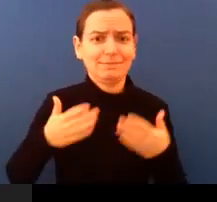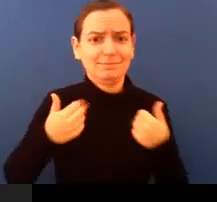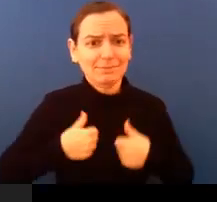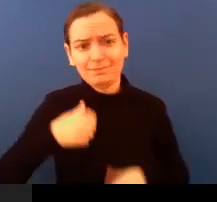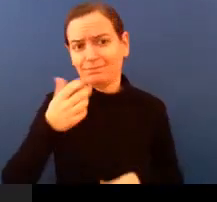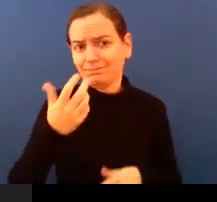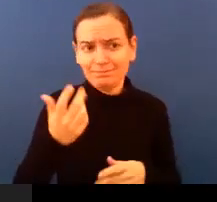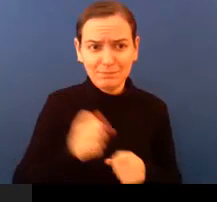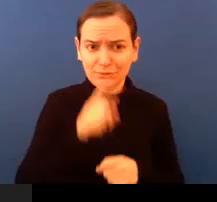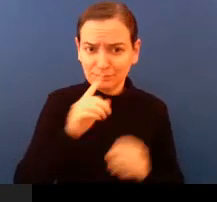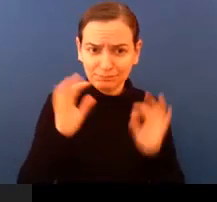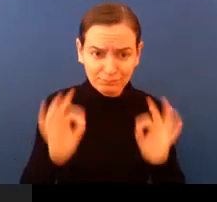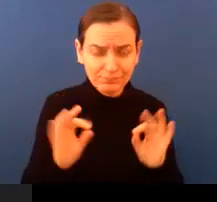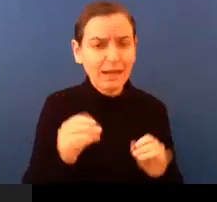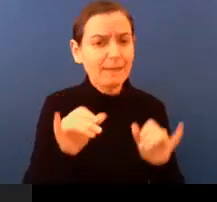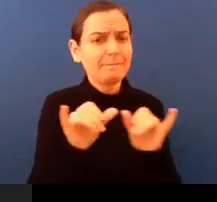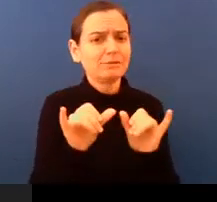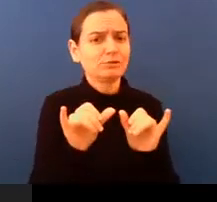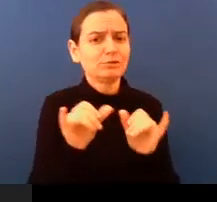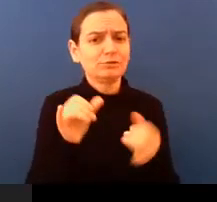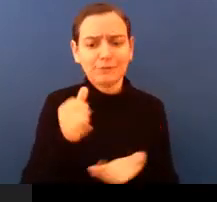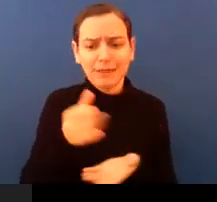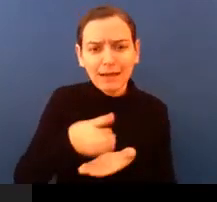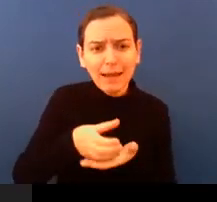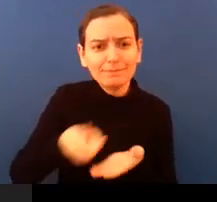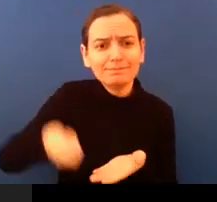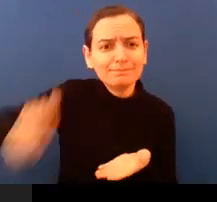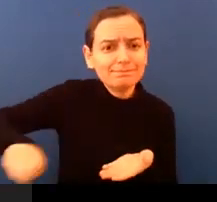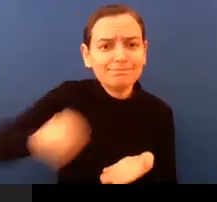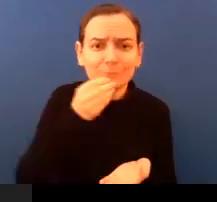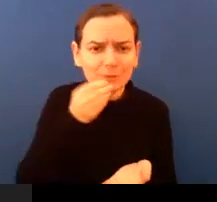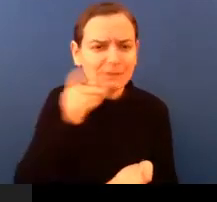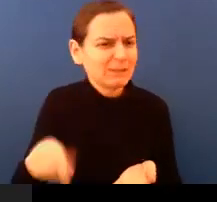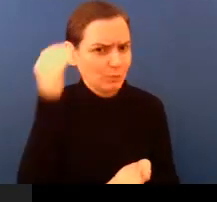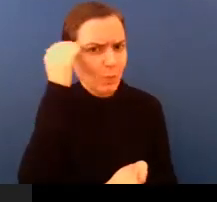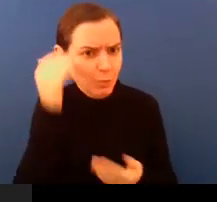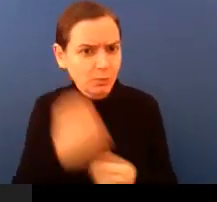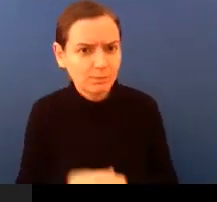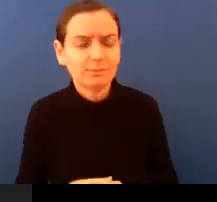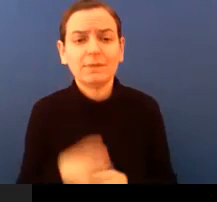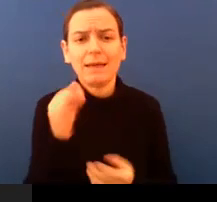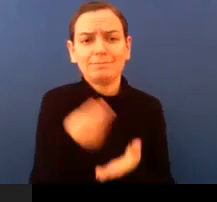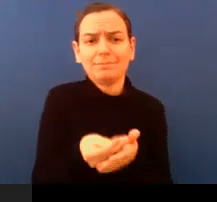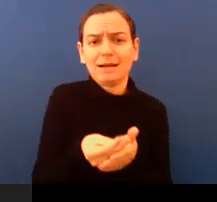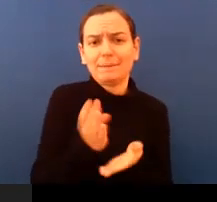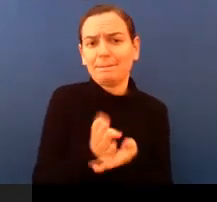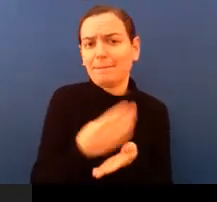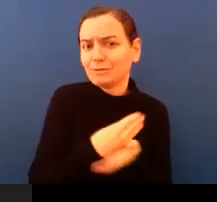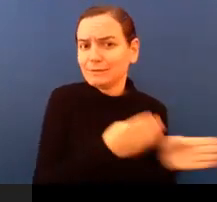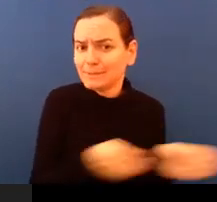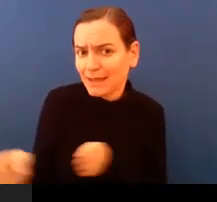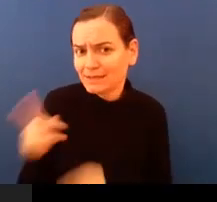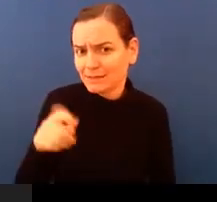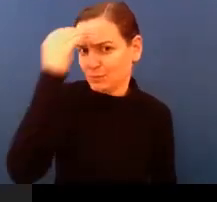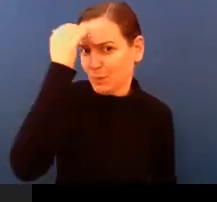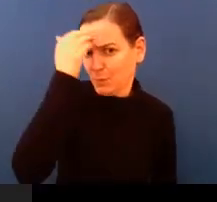of food that the dog needs, and financial planning for the cost of owning a